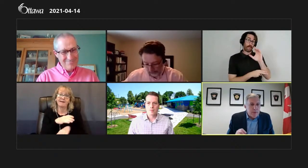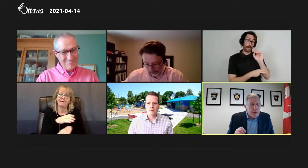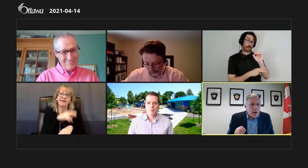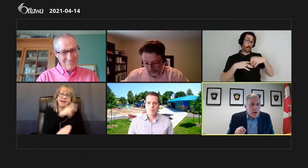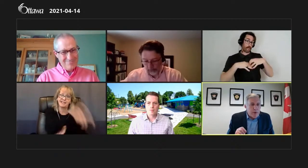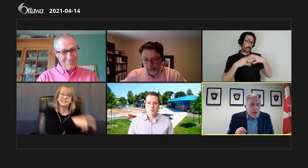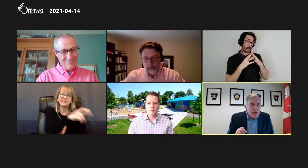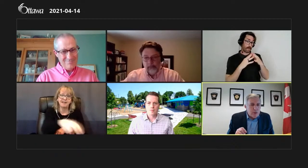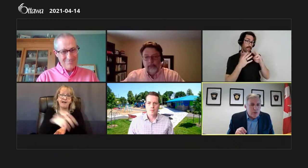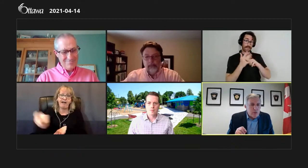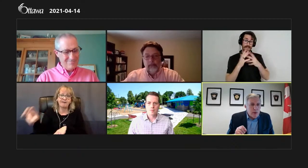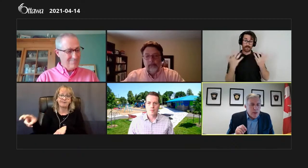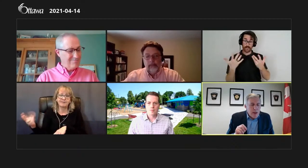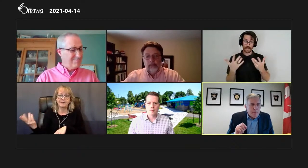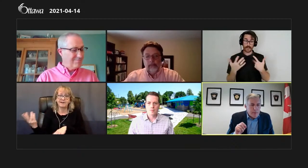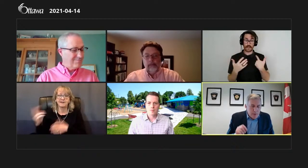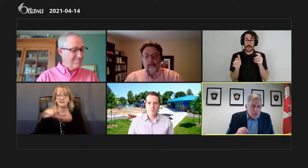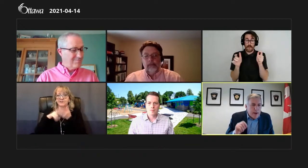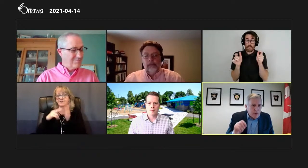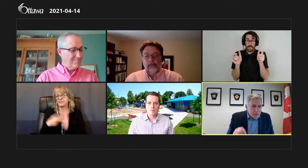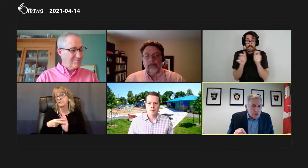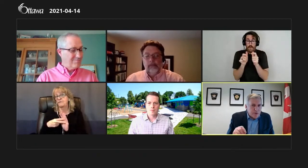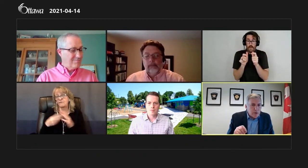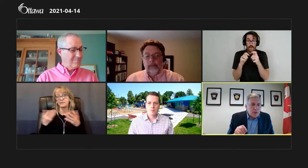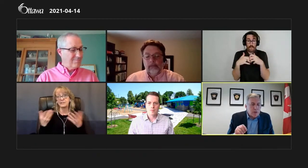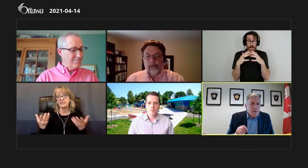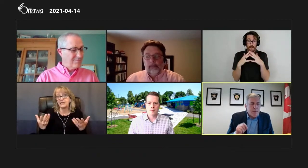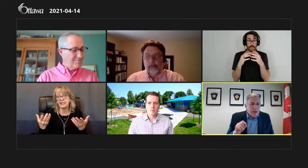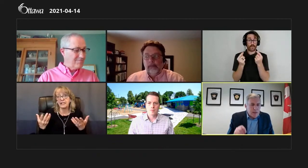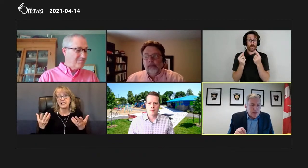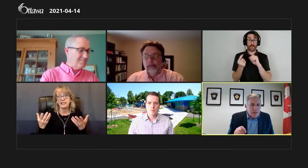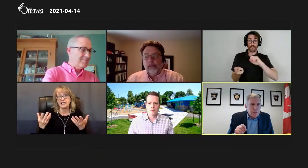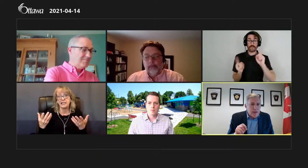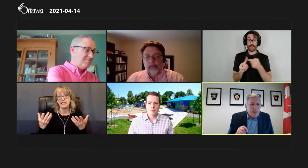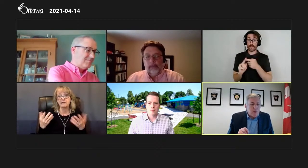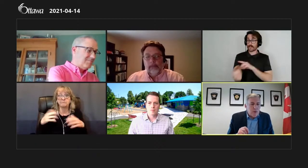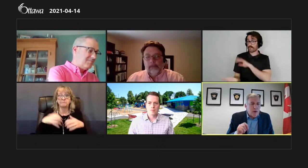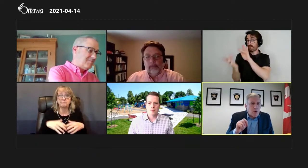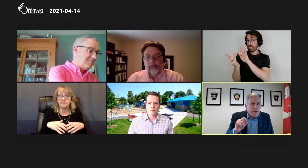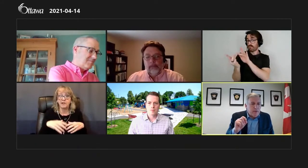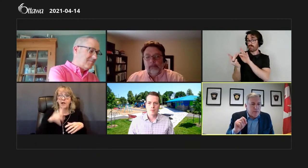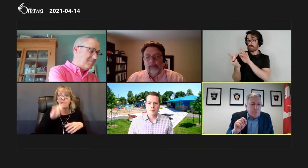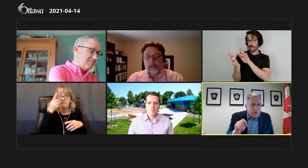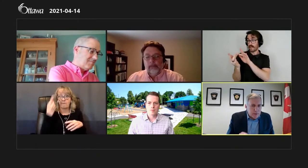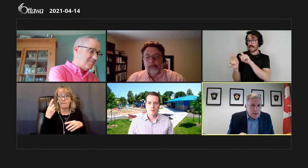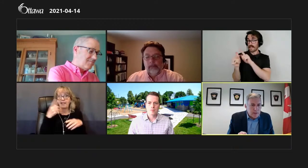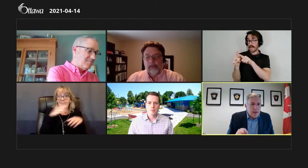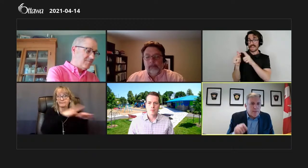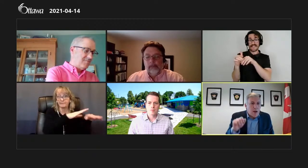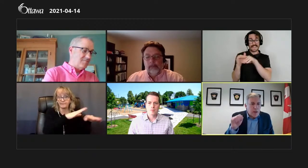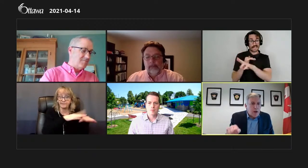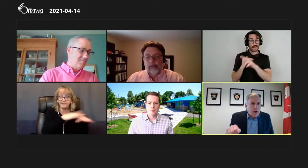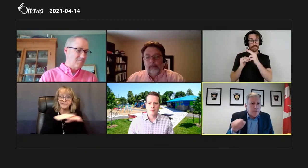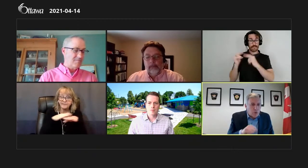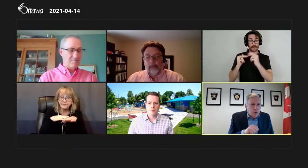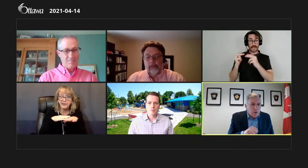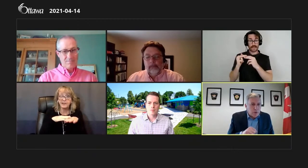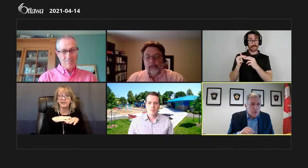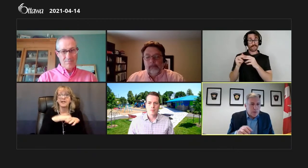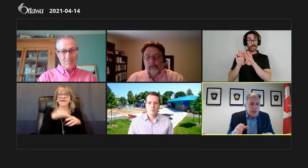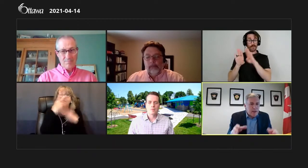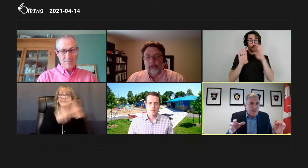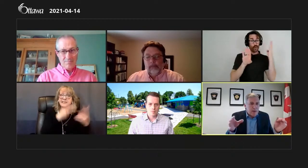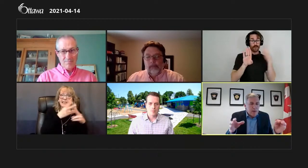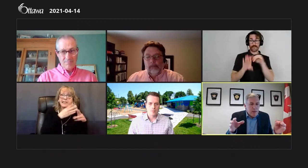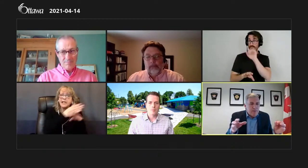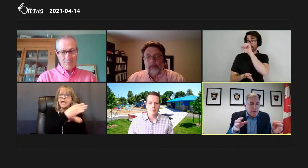literally are going into, they do outreach first, they get consents, and they literally are going into buildings and knocking on doors. So it's